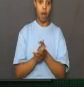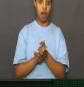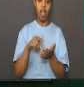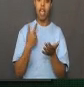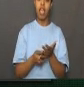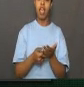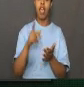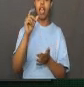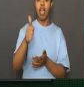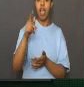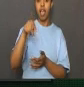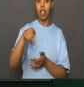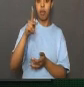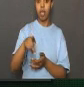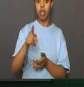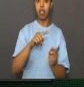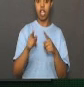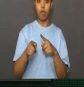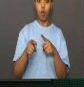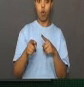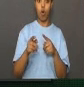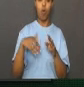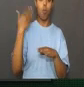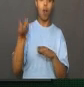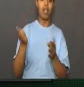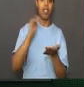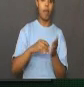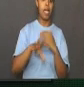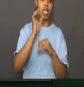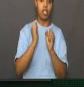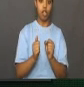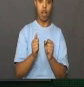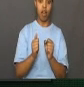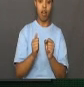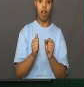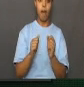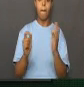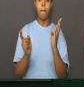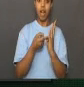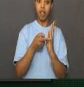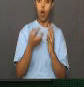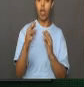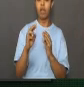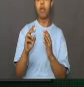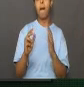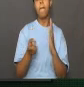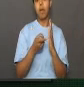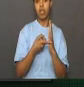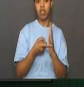This ATP will be recovered later in the 4th and 5th